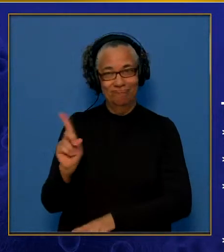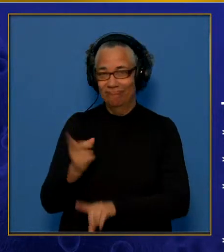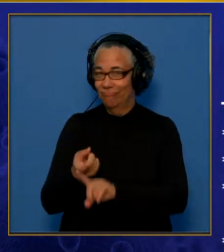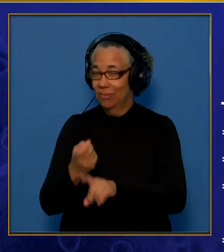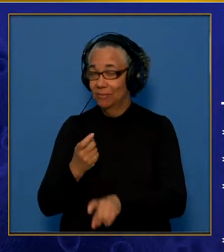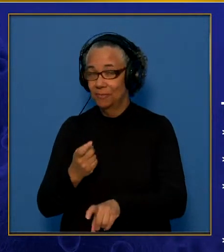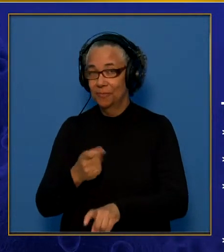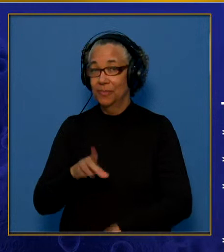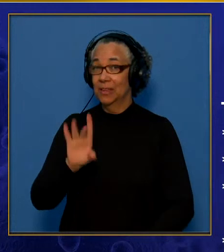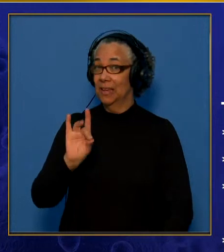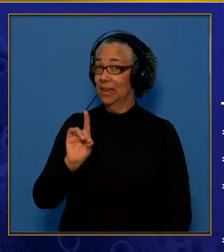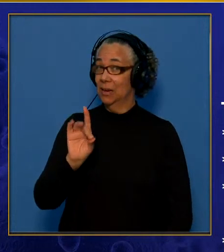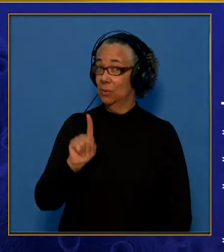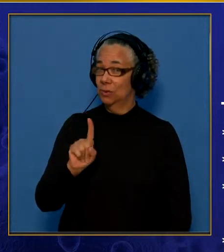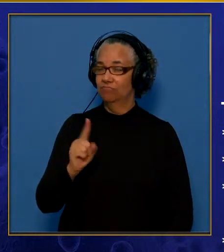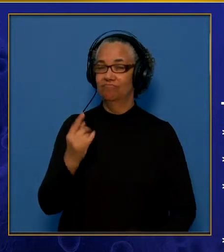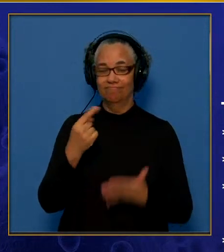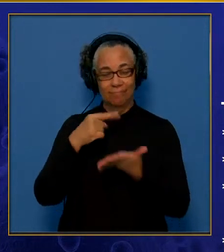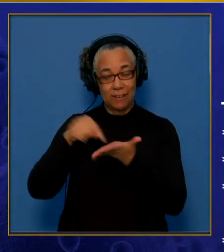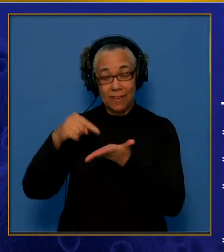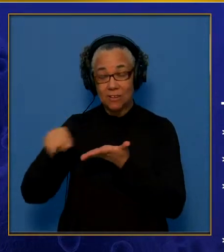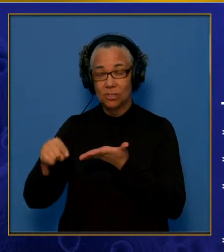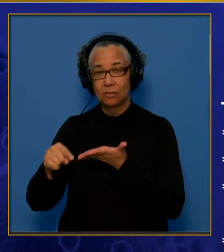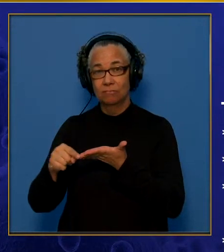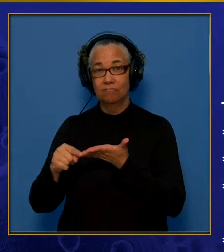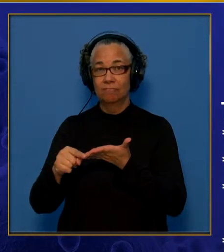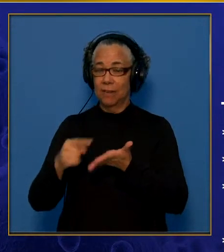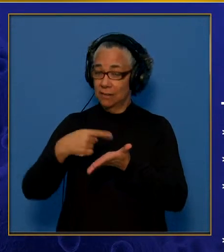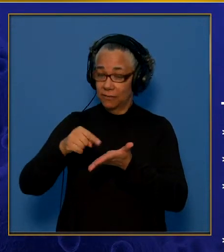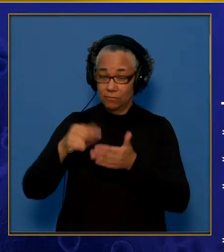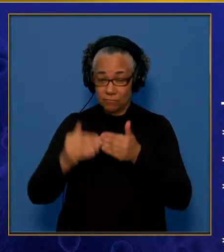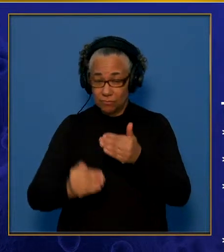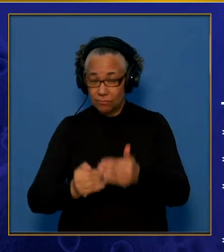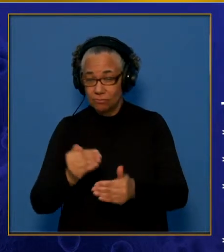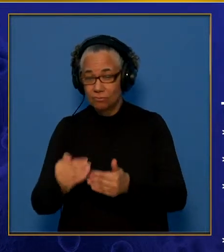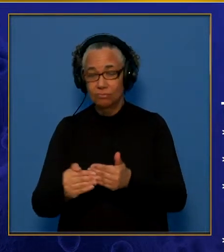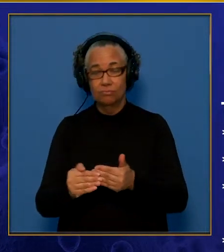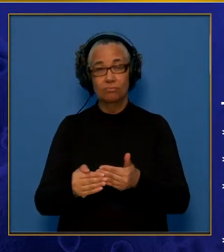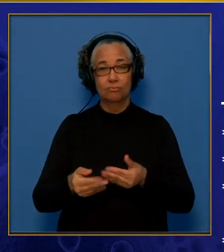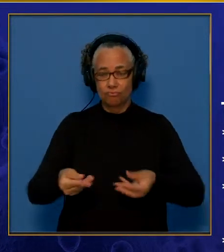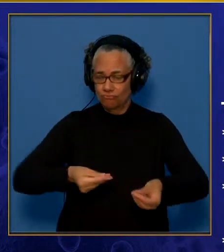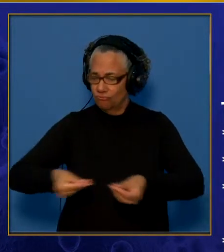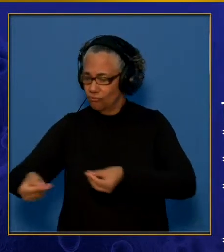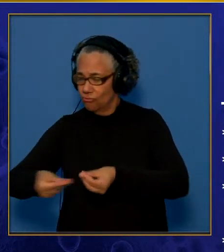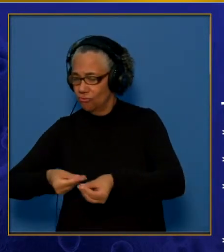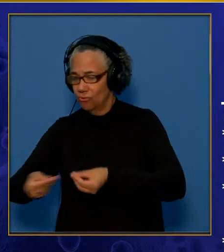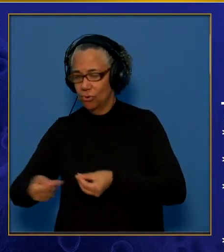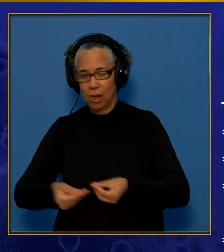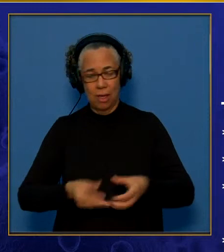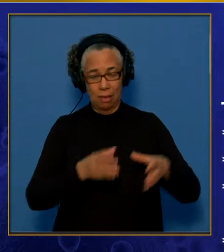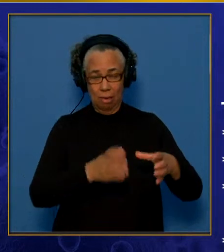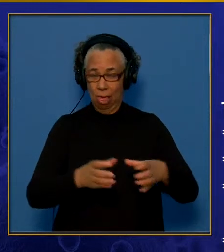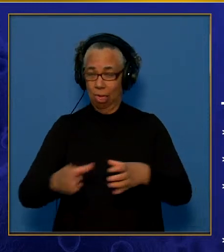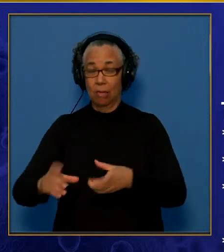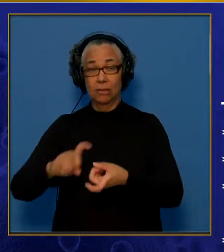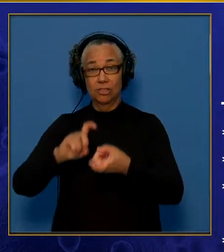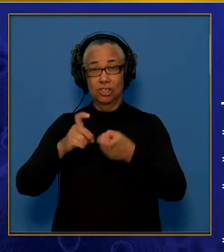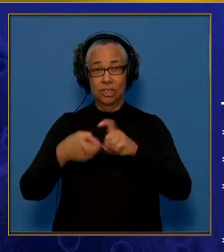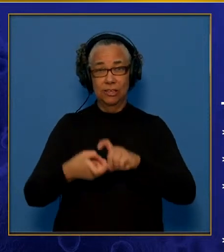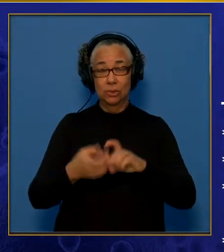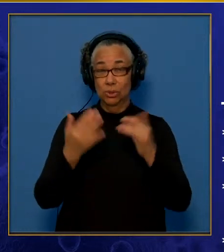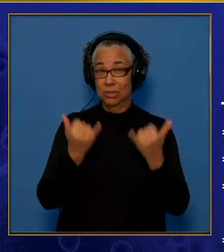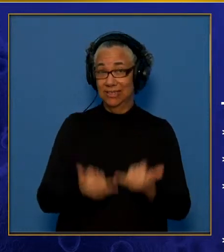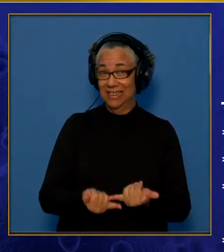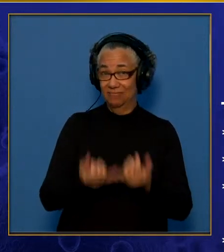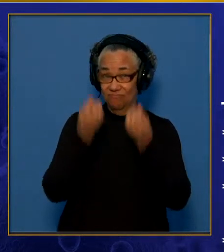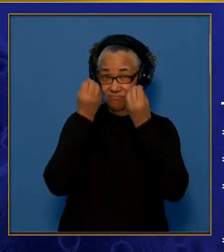under investigation. As investigations proceed, transmission categories may change. Today's update